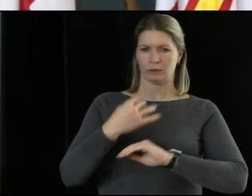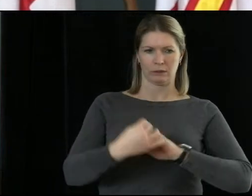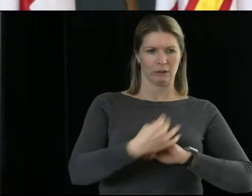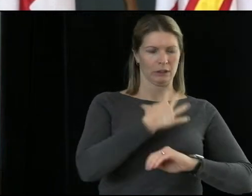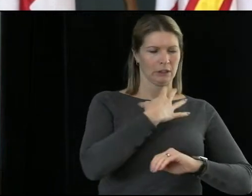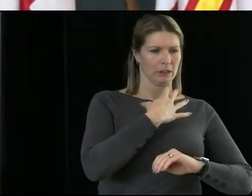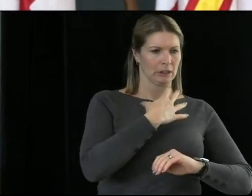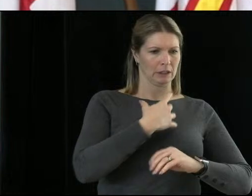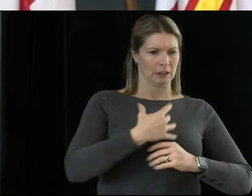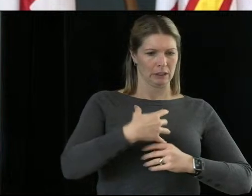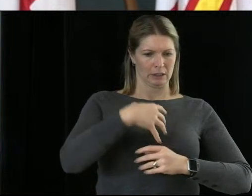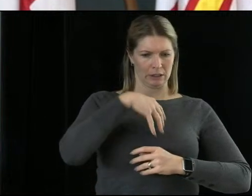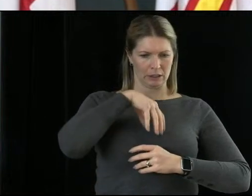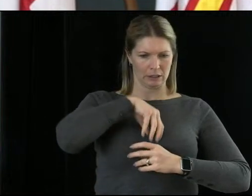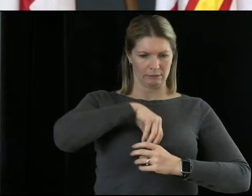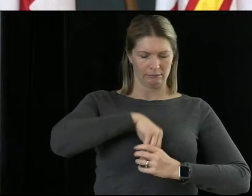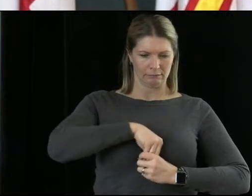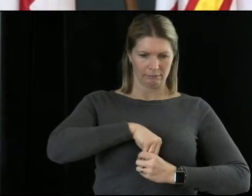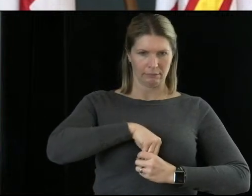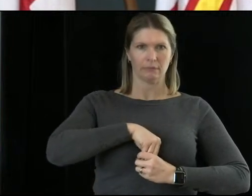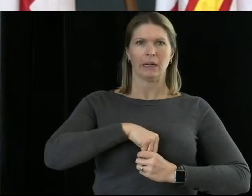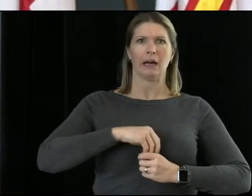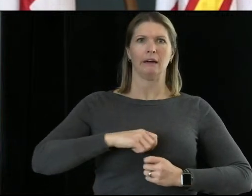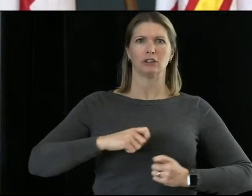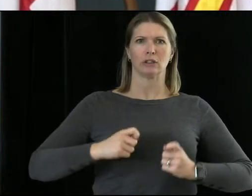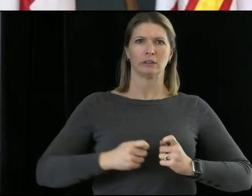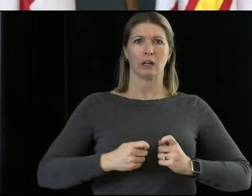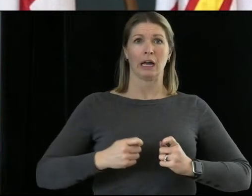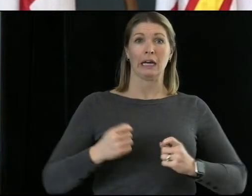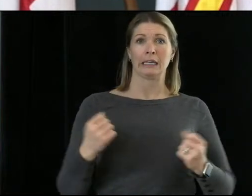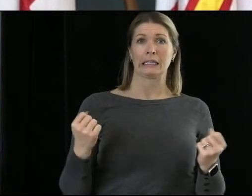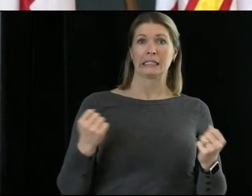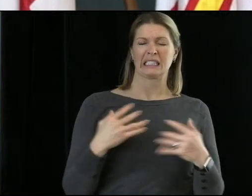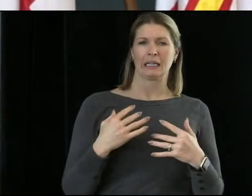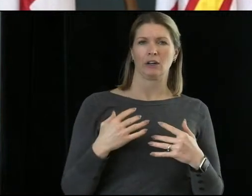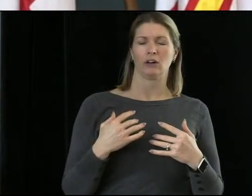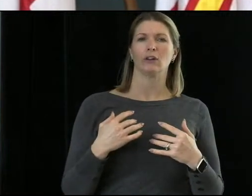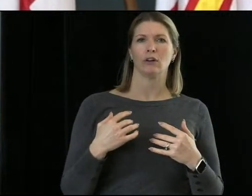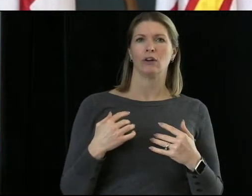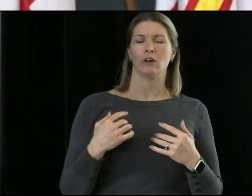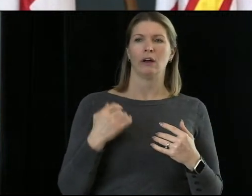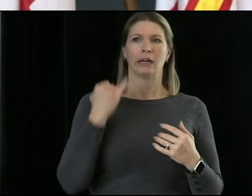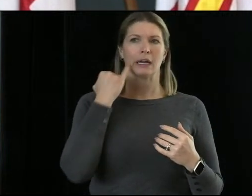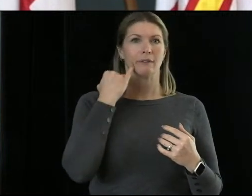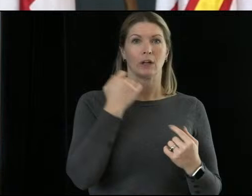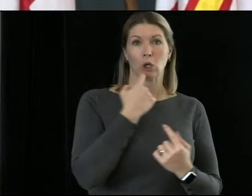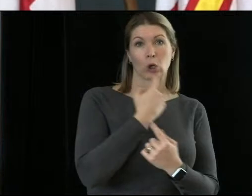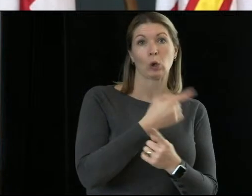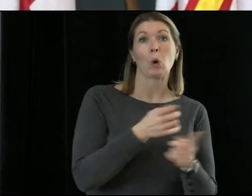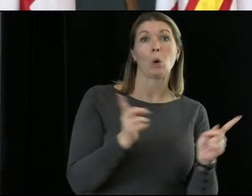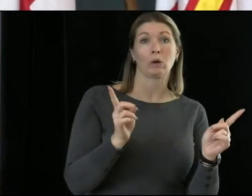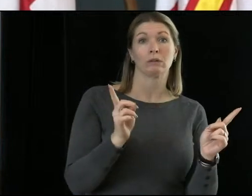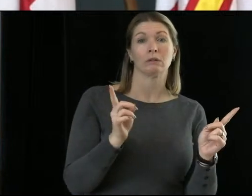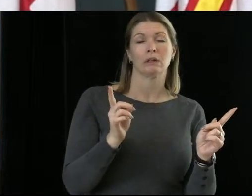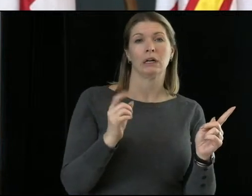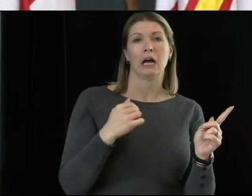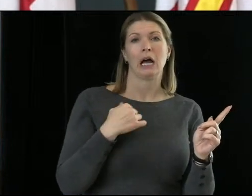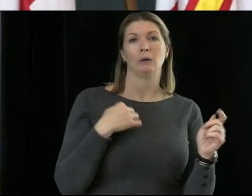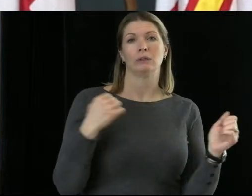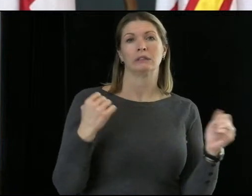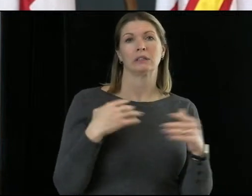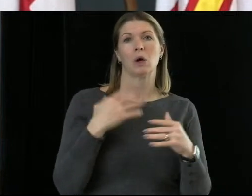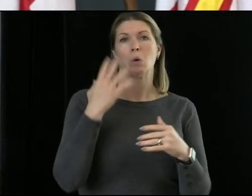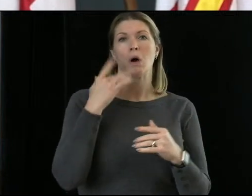very core of my being. I feared backlash once I revealed his identity because he was